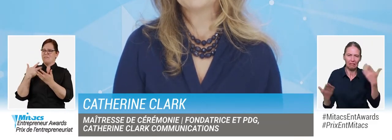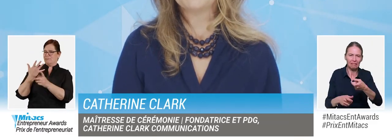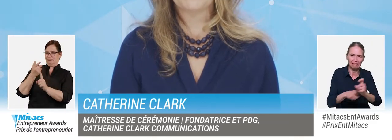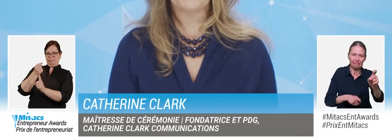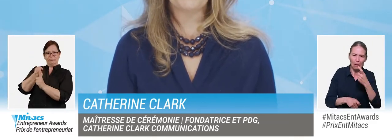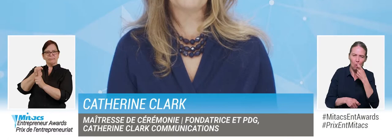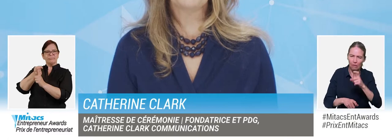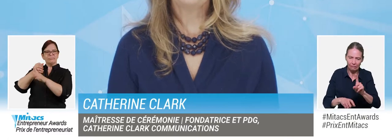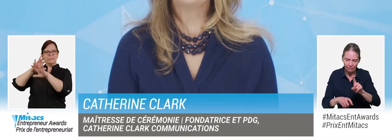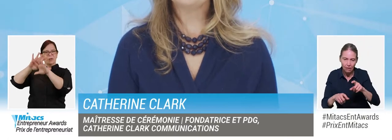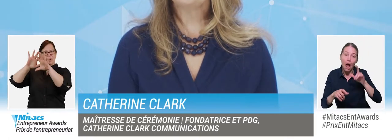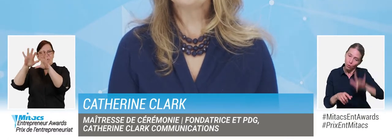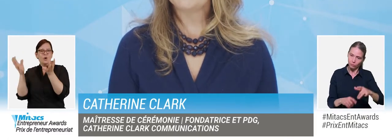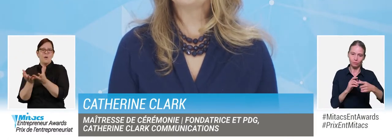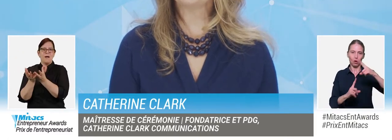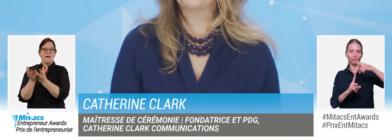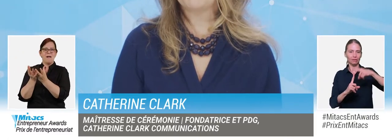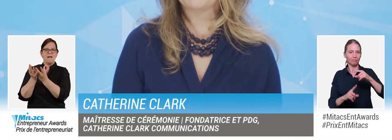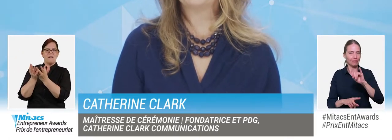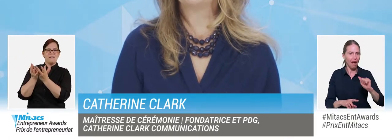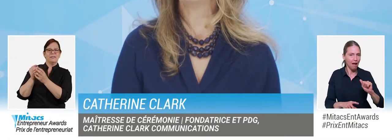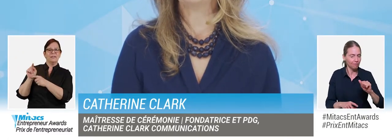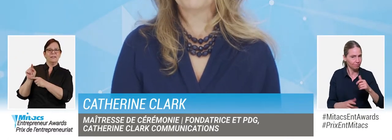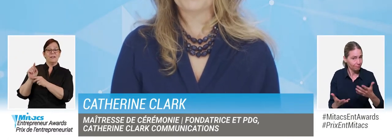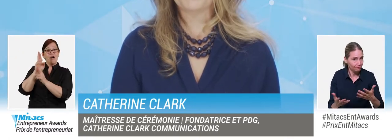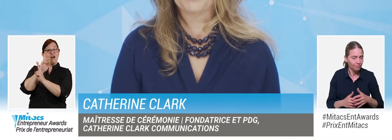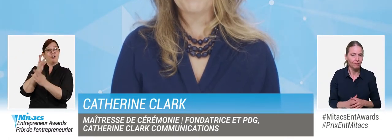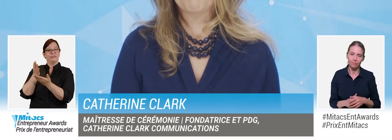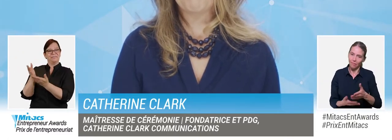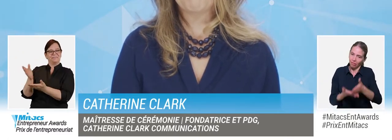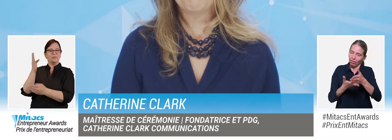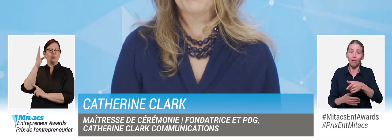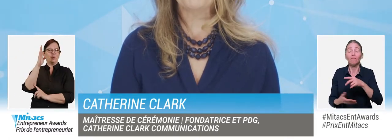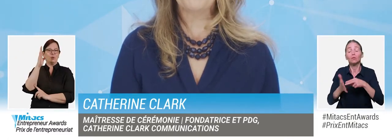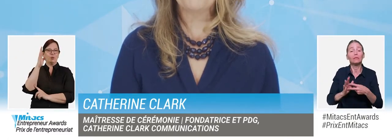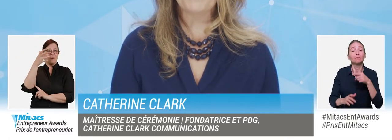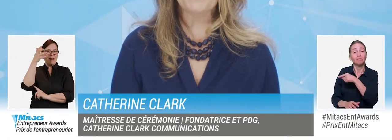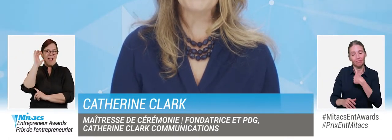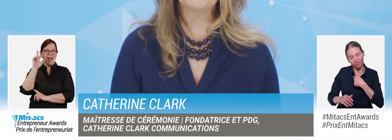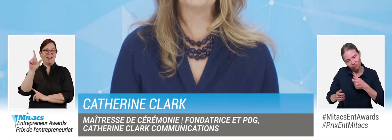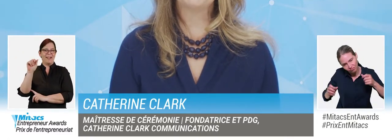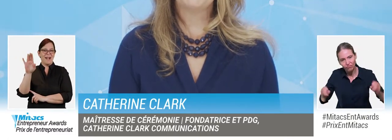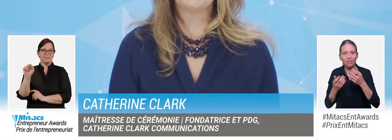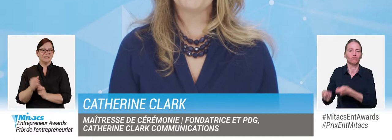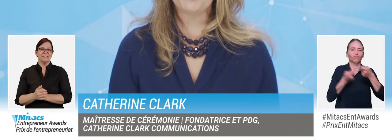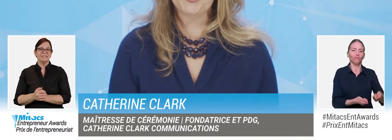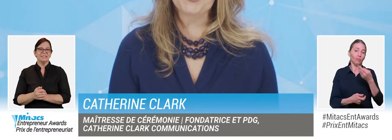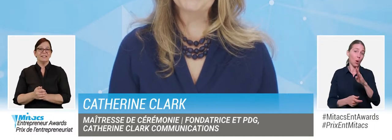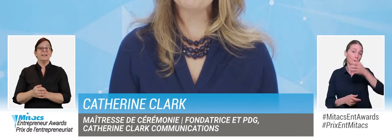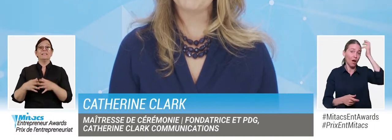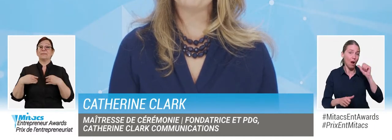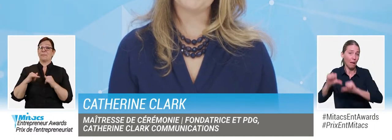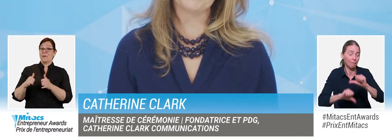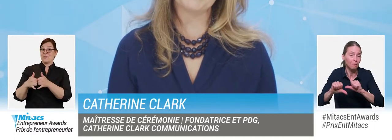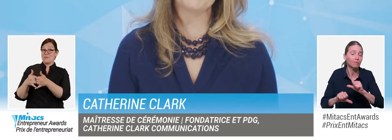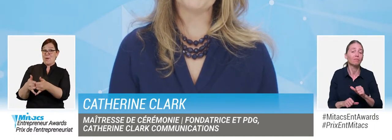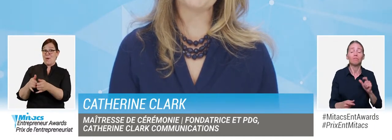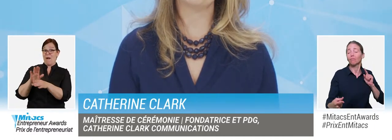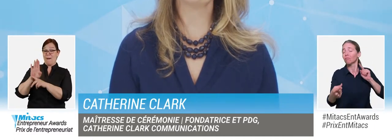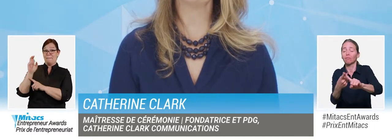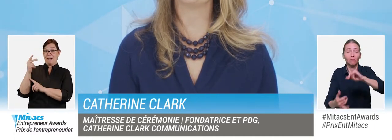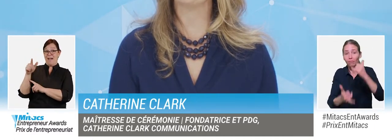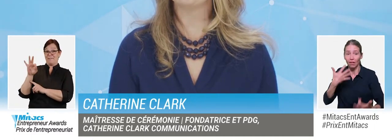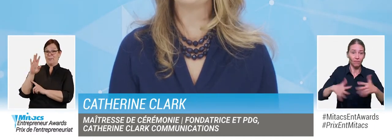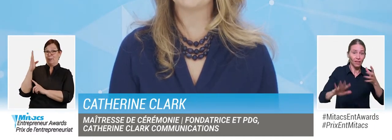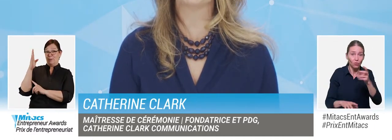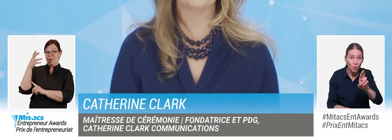des candidatures et celles qui se méritent des prix aujourd'hui. Now, without further ado, it is truly my pleasure to introduce